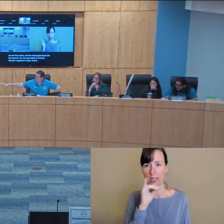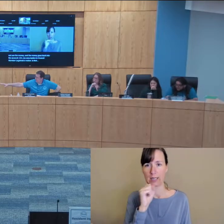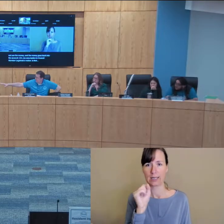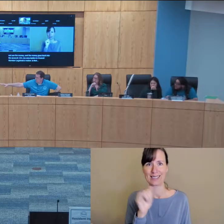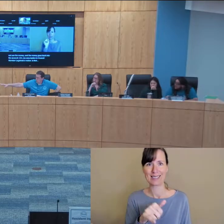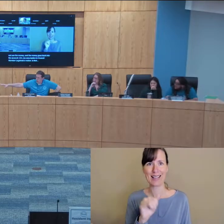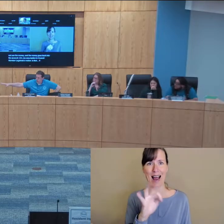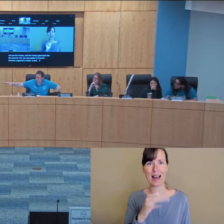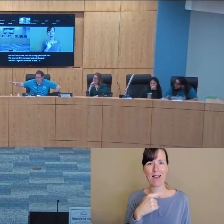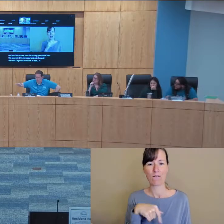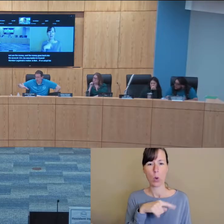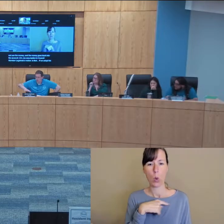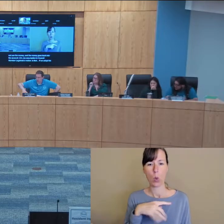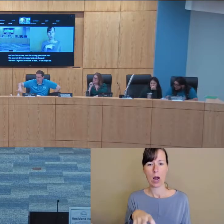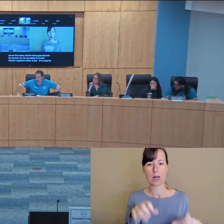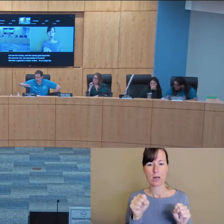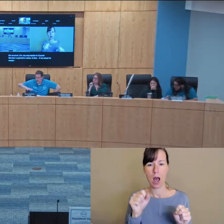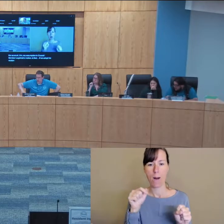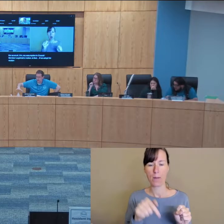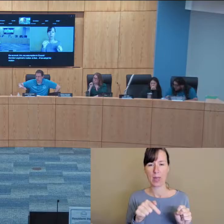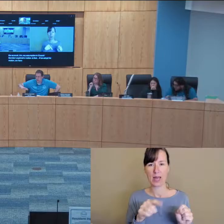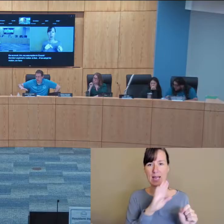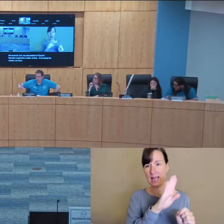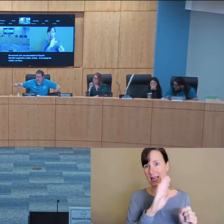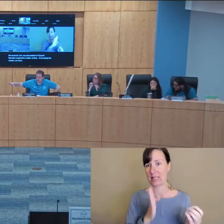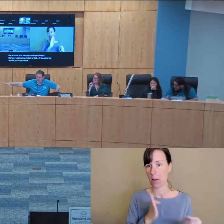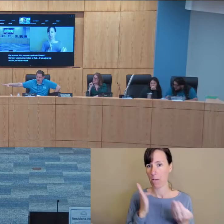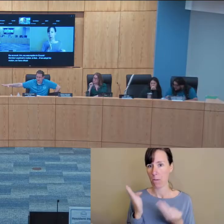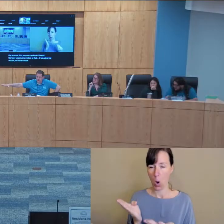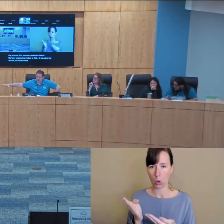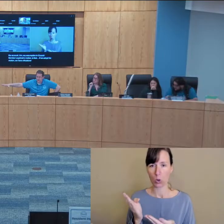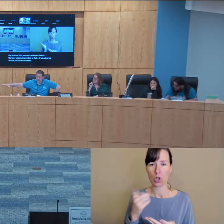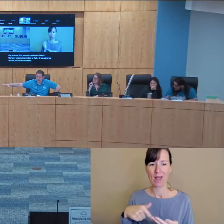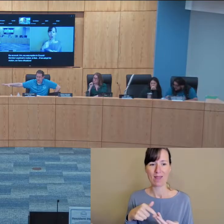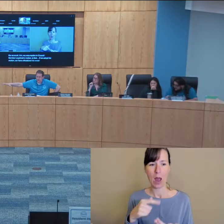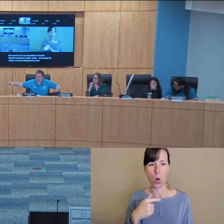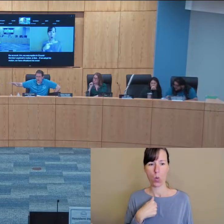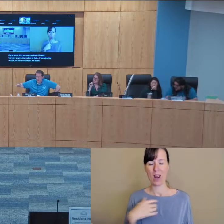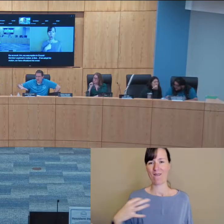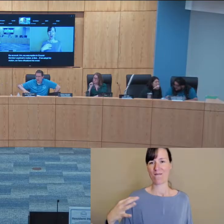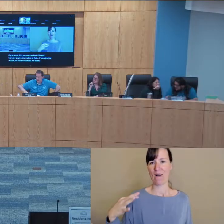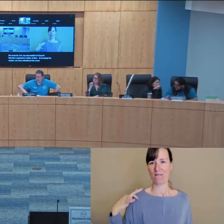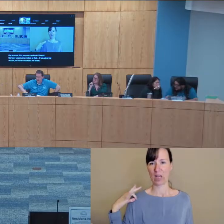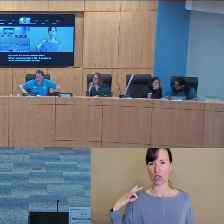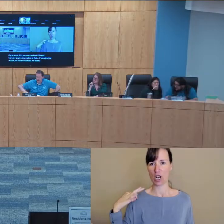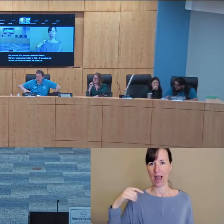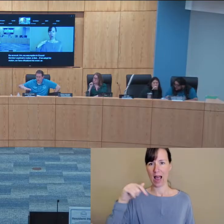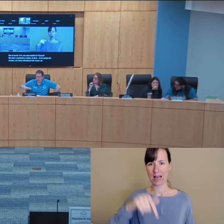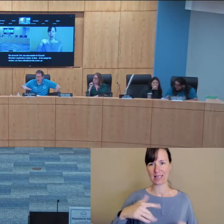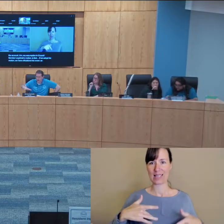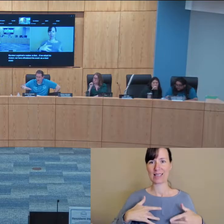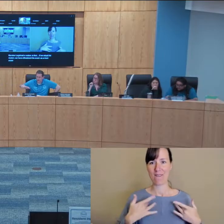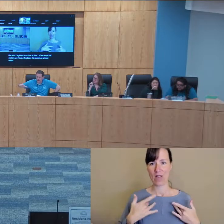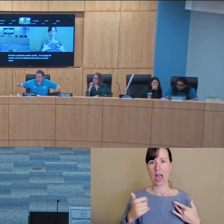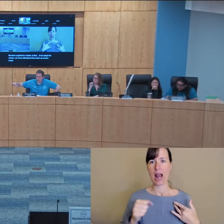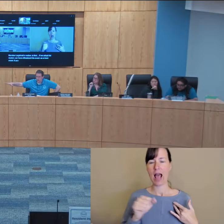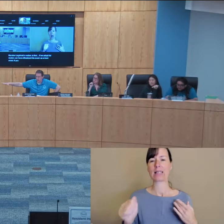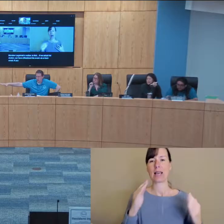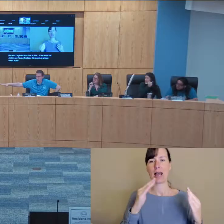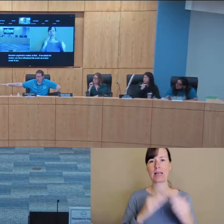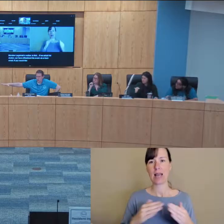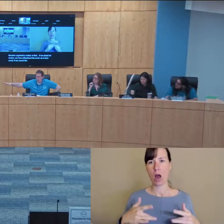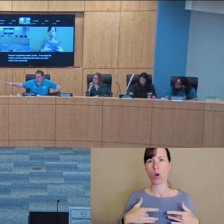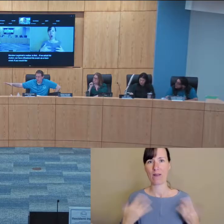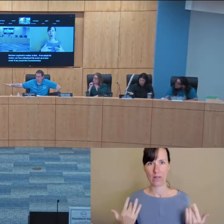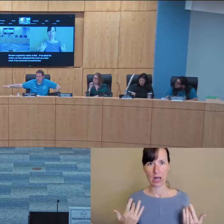if we adopt his motion, we have officialized this event as a town event. If you would like